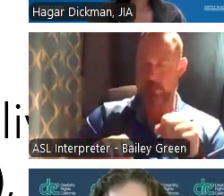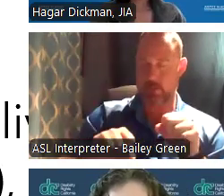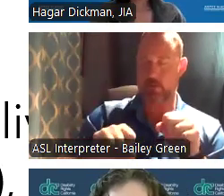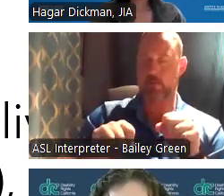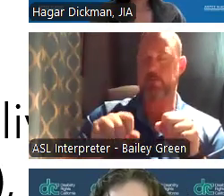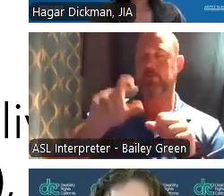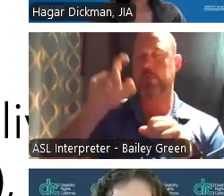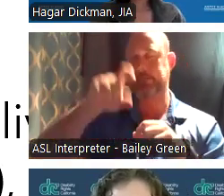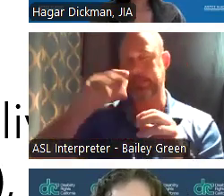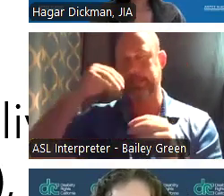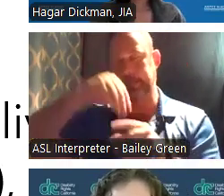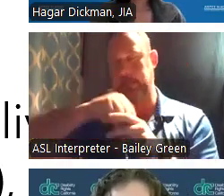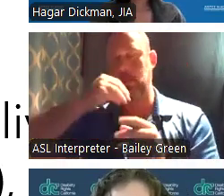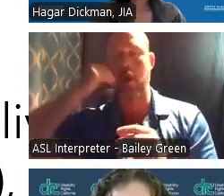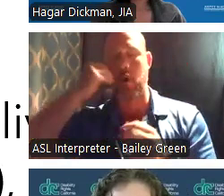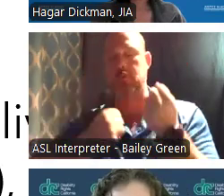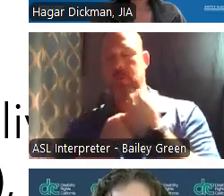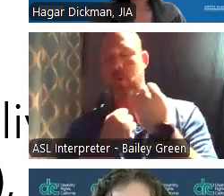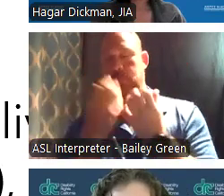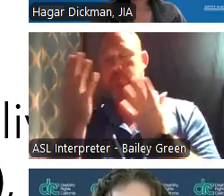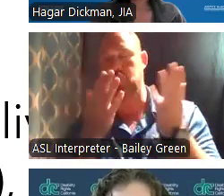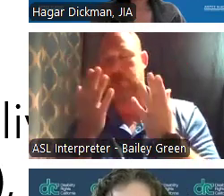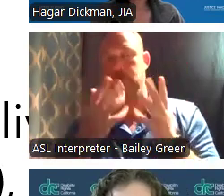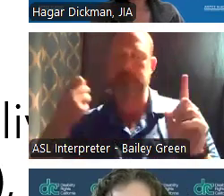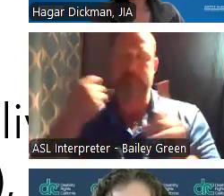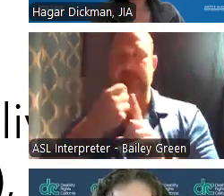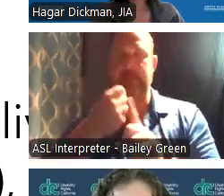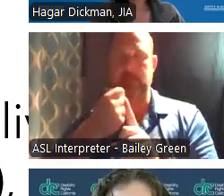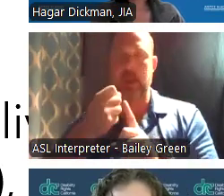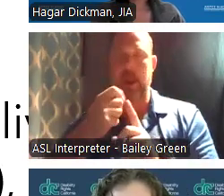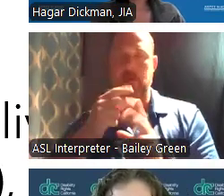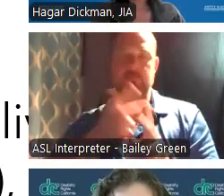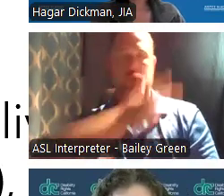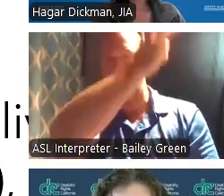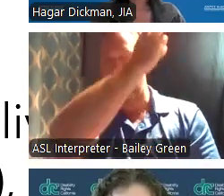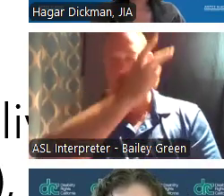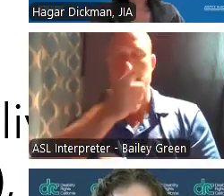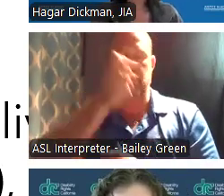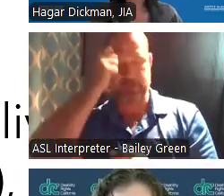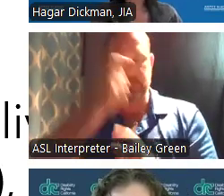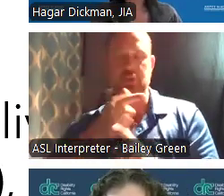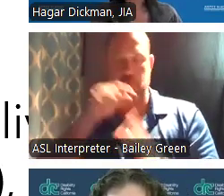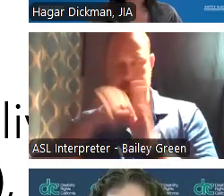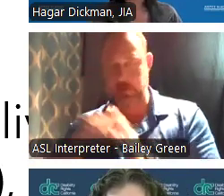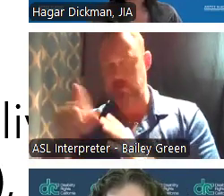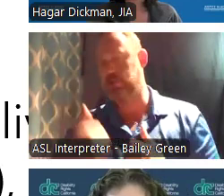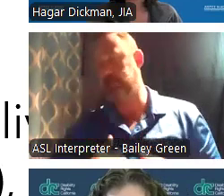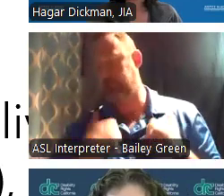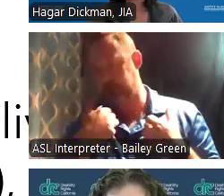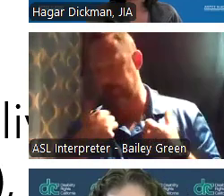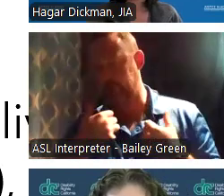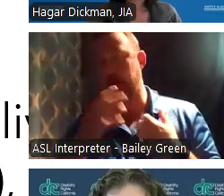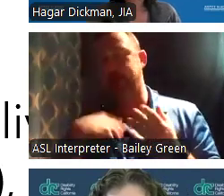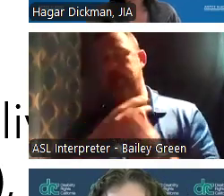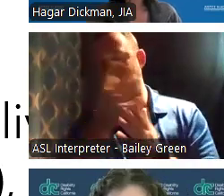needing in-home supportive services because it was a hit and run situation. Her sister was killed. She lived, had to have